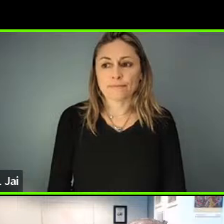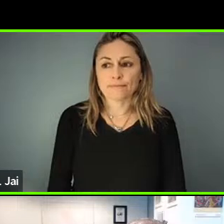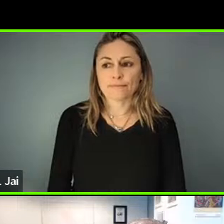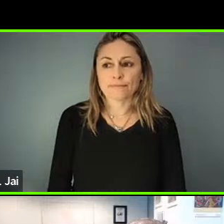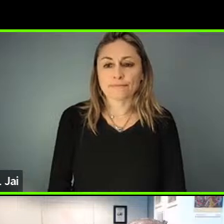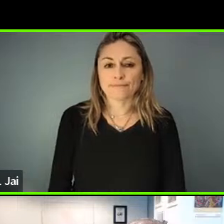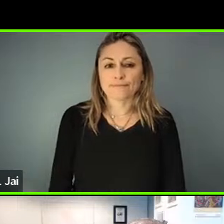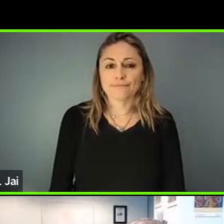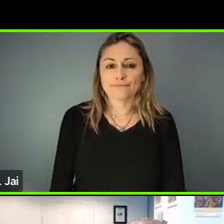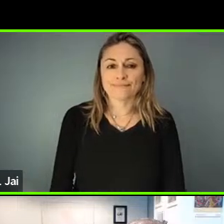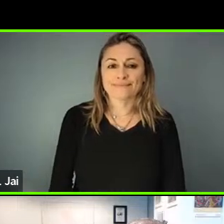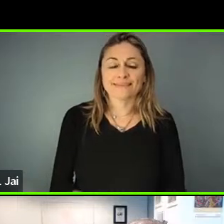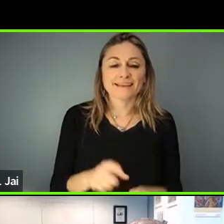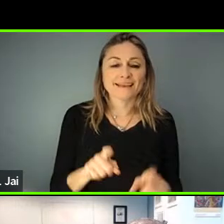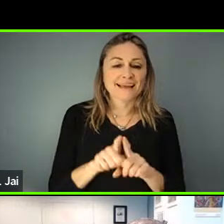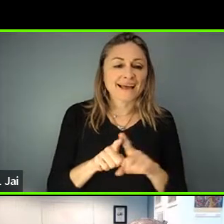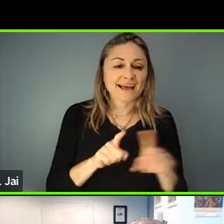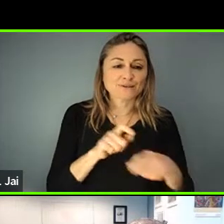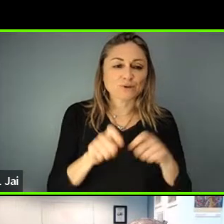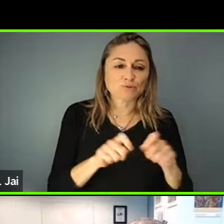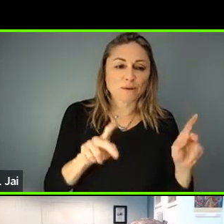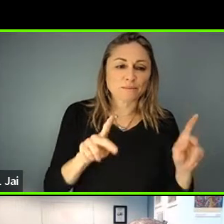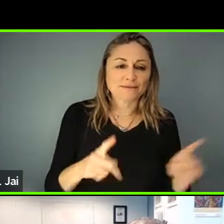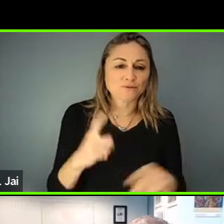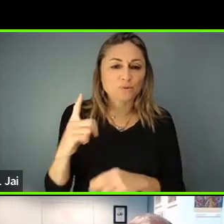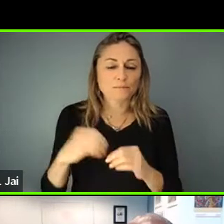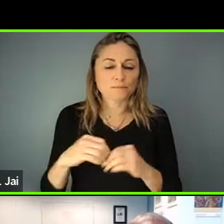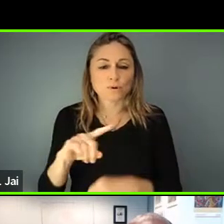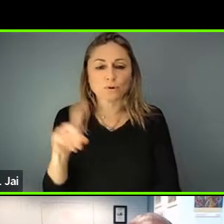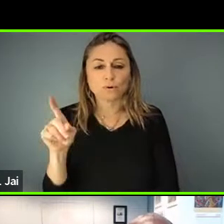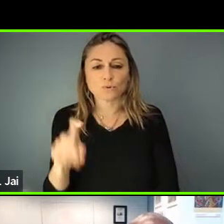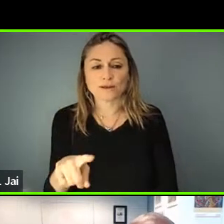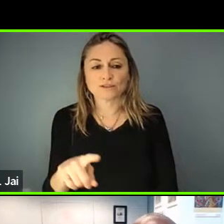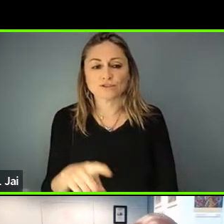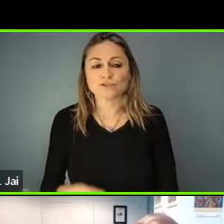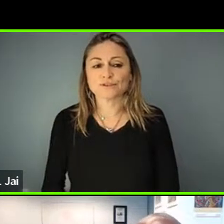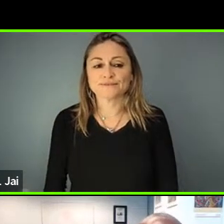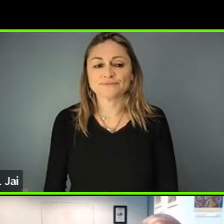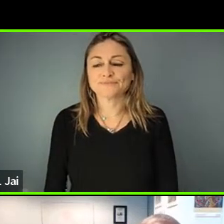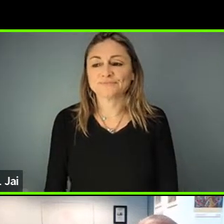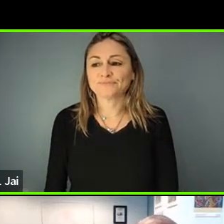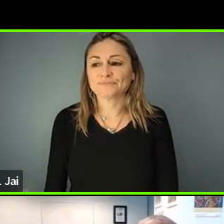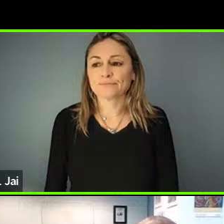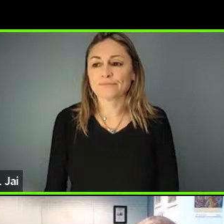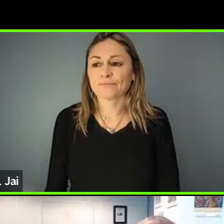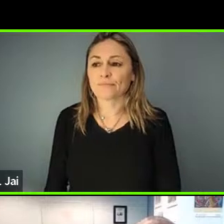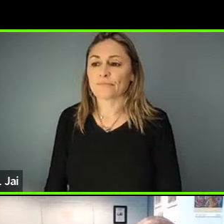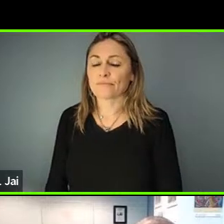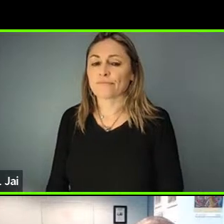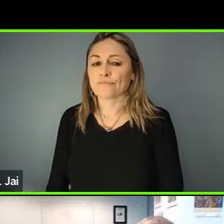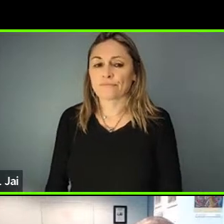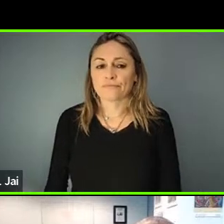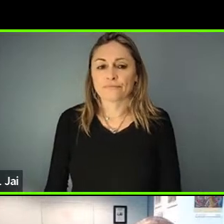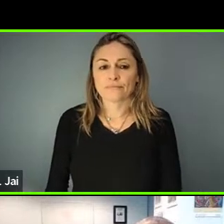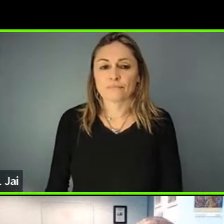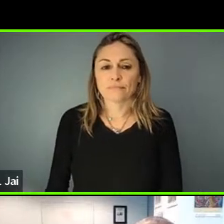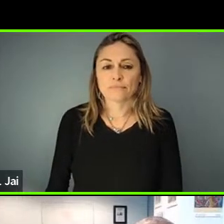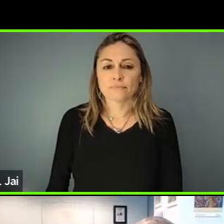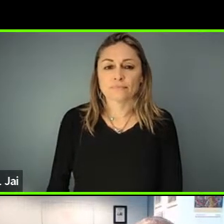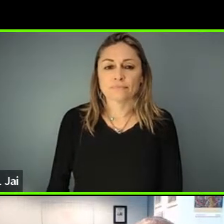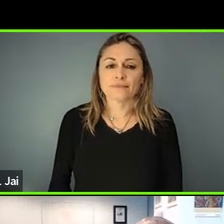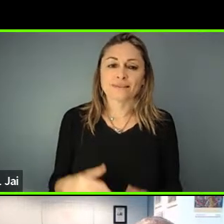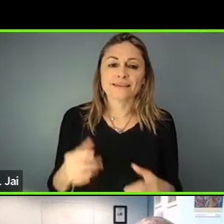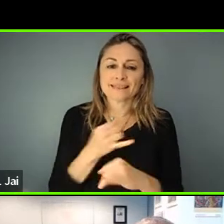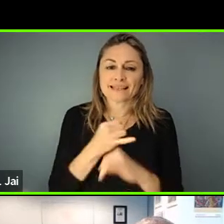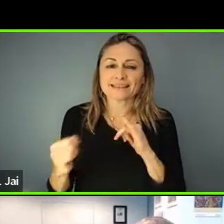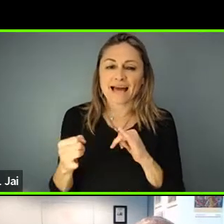And just as you were wrapping, we got an additional question to come in. And I think we can call this the